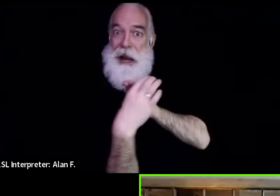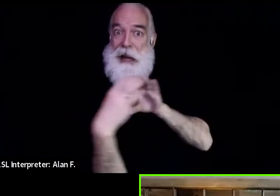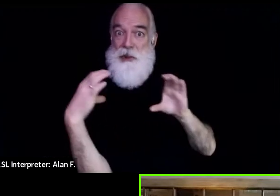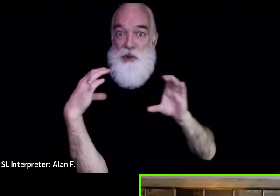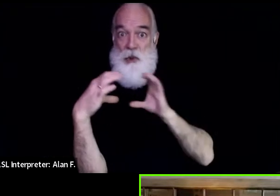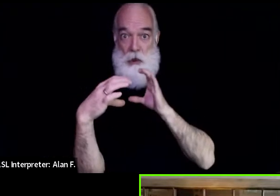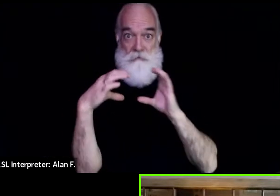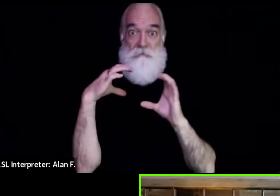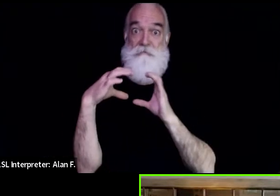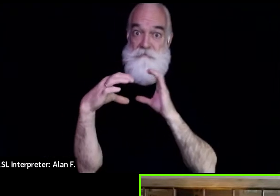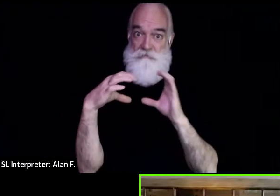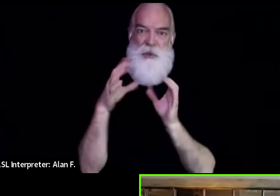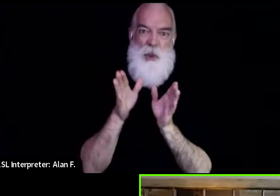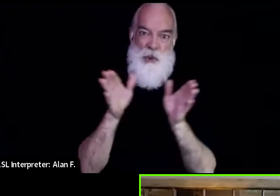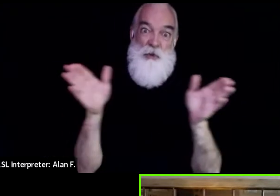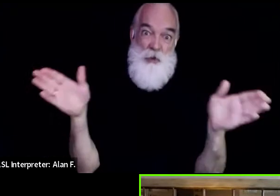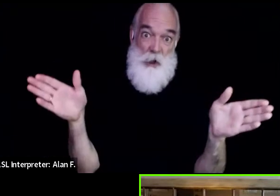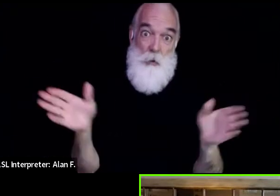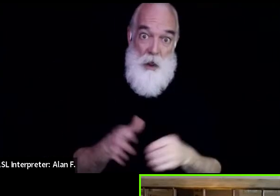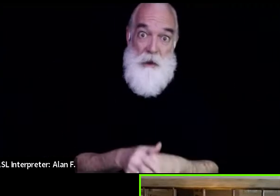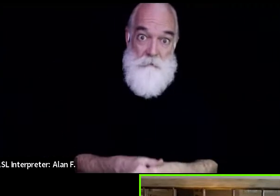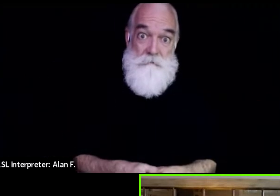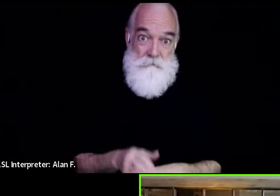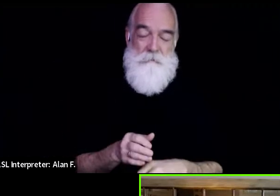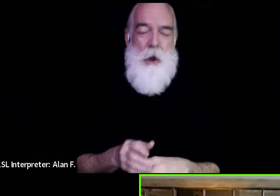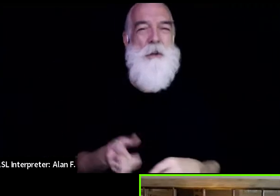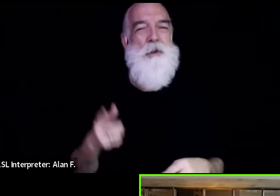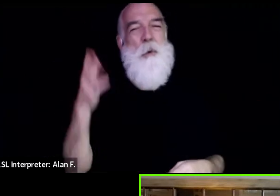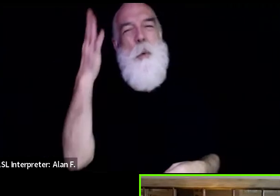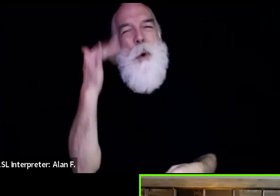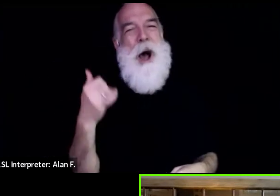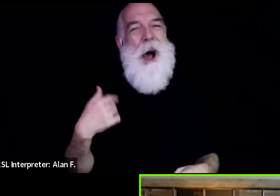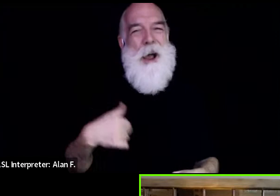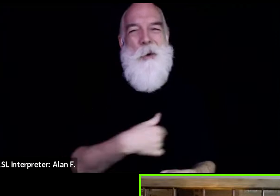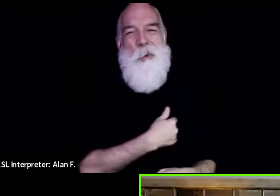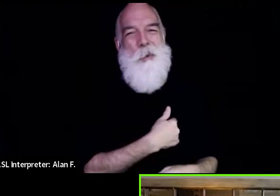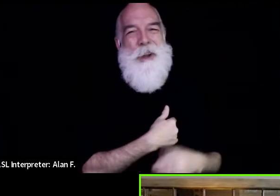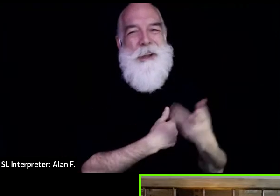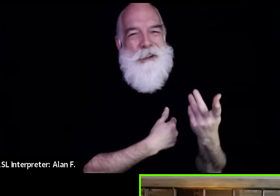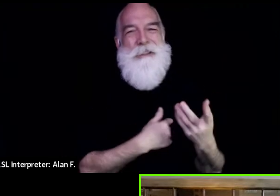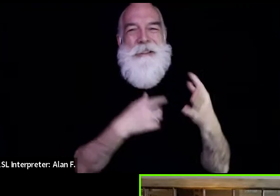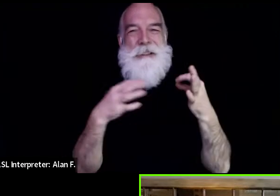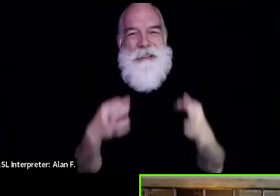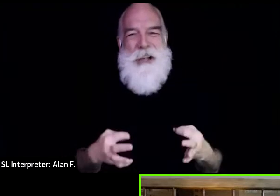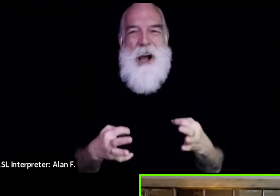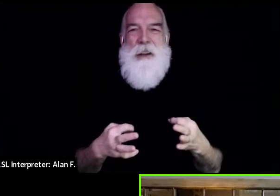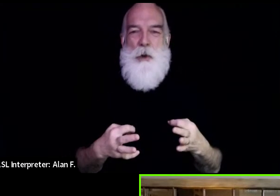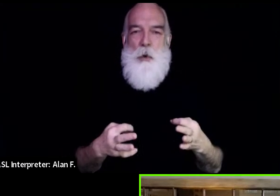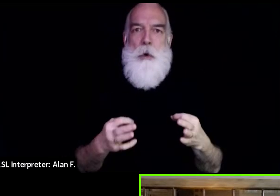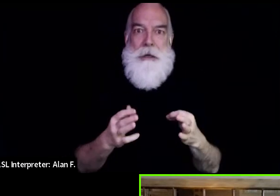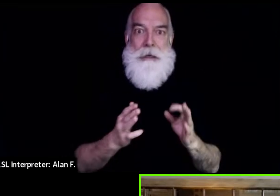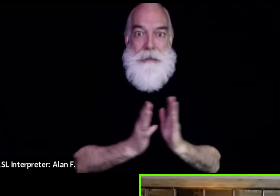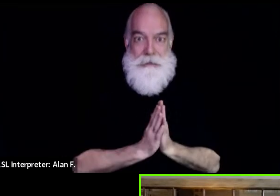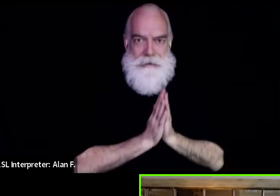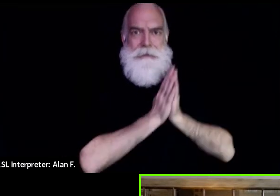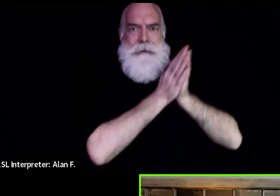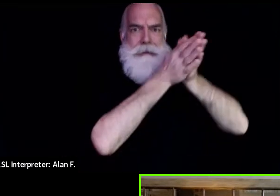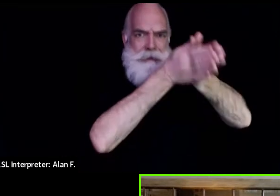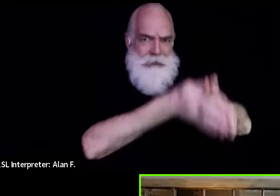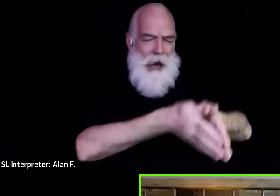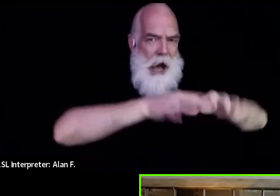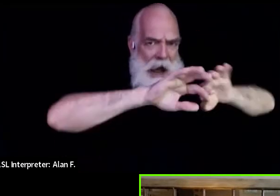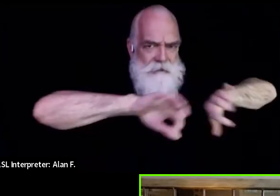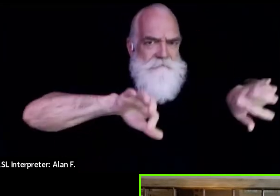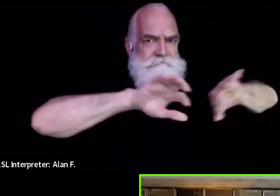part of the reason that we really embarked on this deep dive into how we could